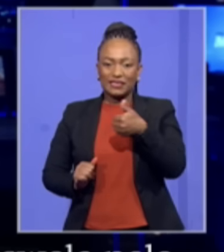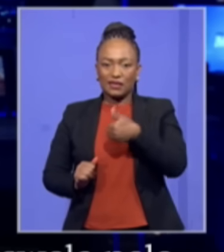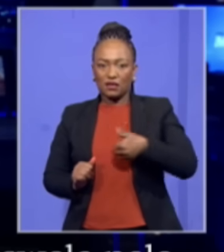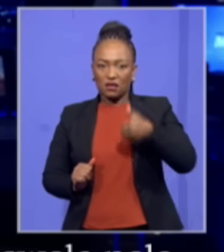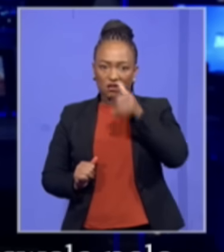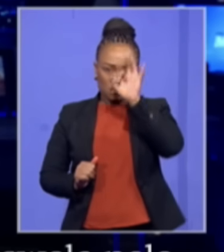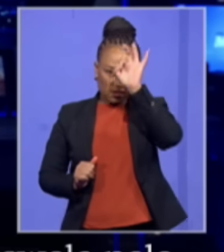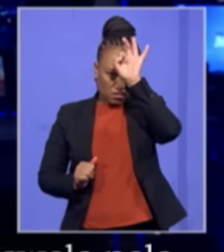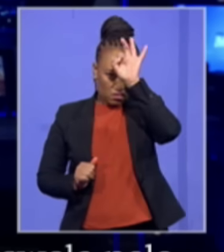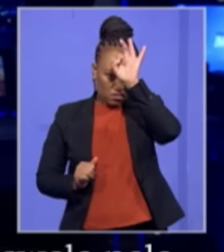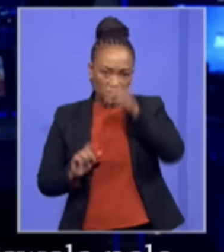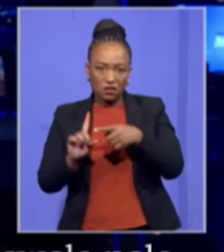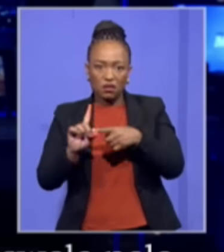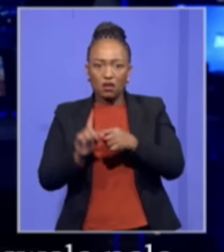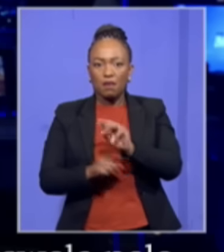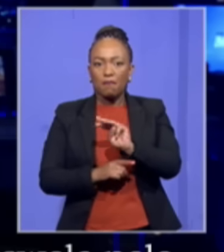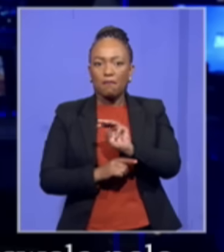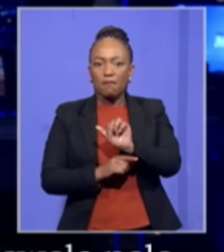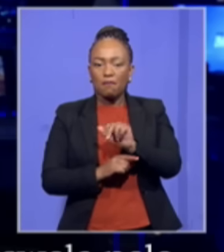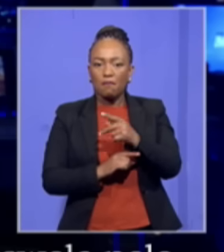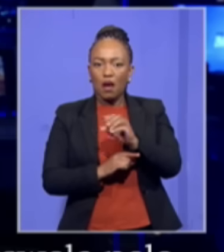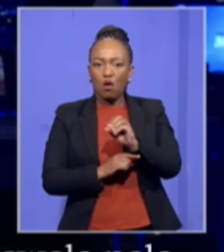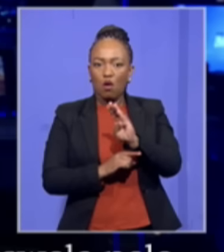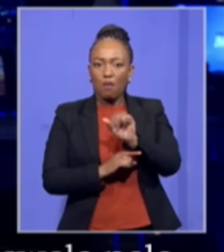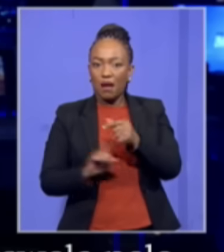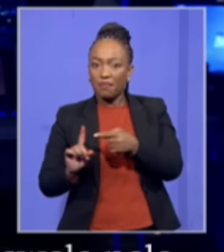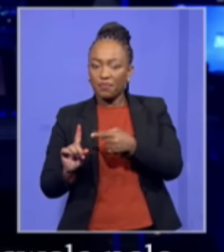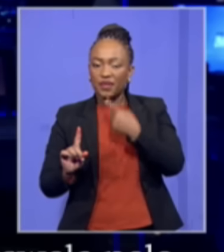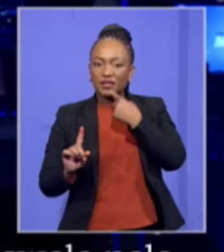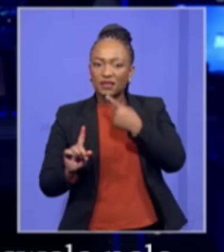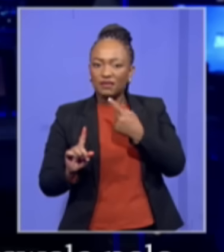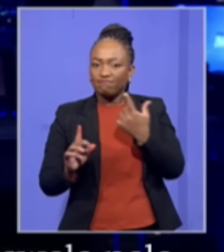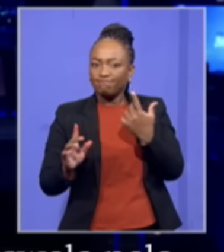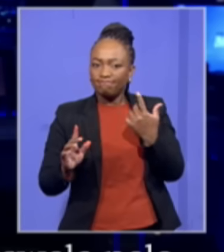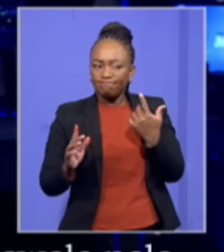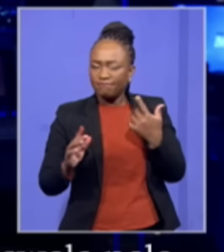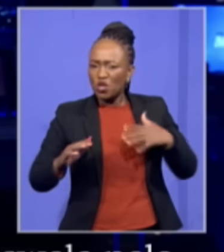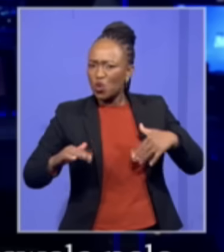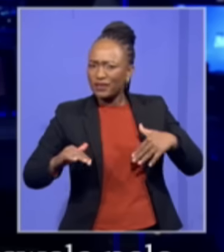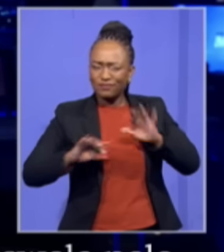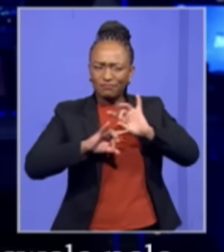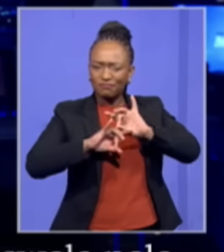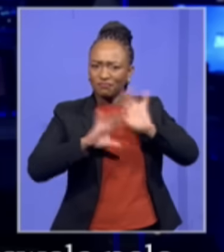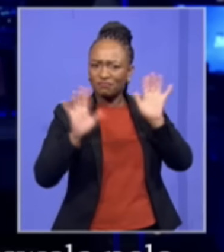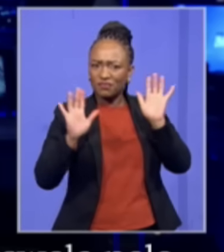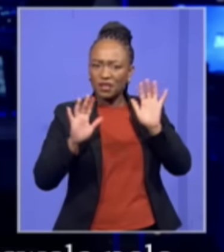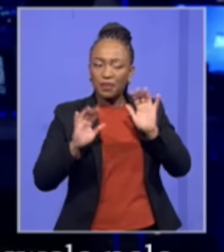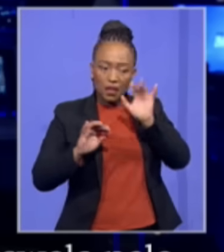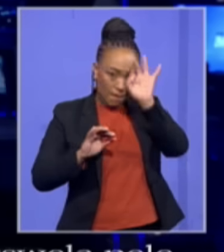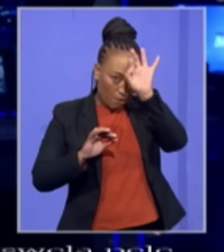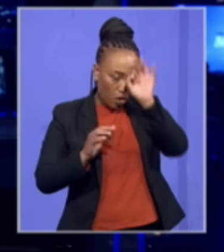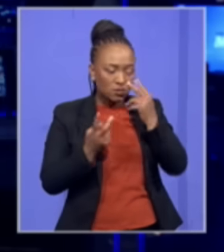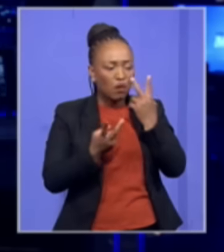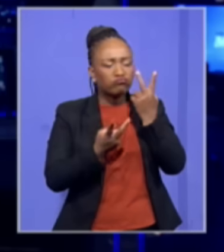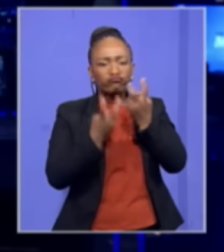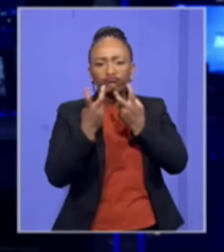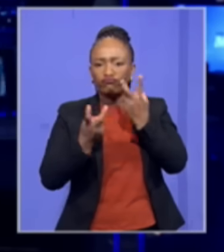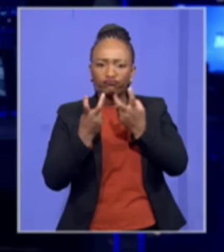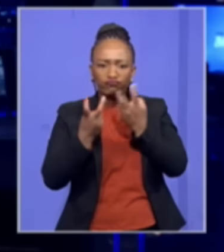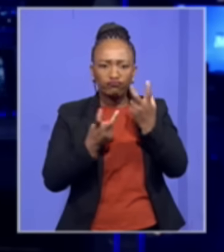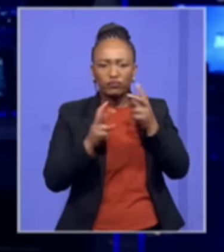Phumelele Makhoba o boletse hore le ha sesosa sa ketsalo eo se so hlake sepolesa se latela mehlala yohle.